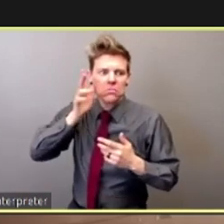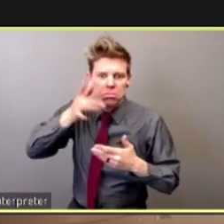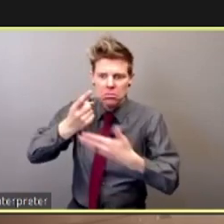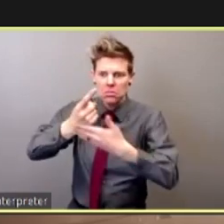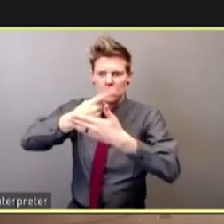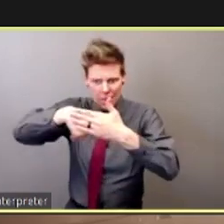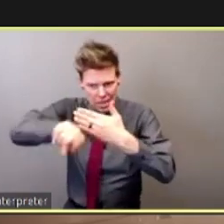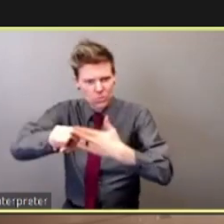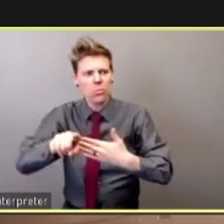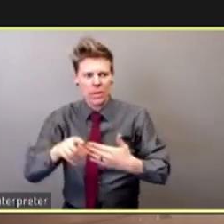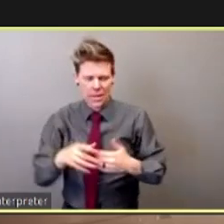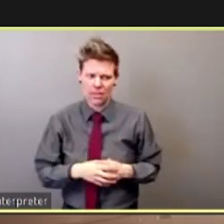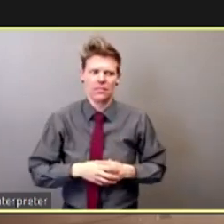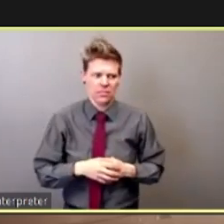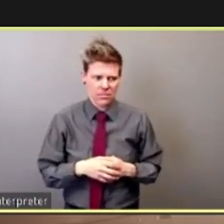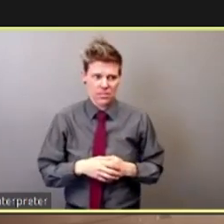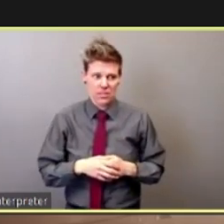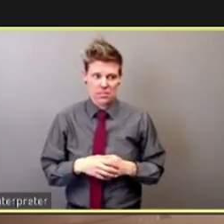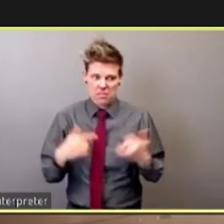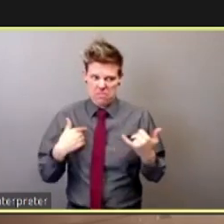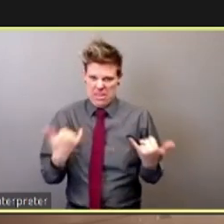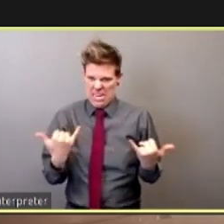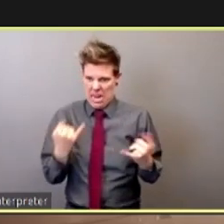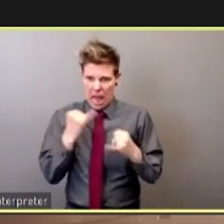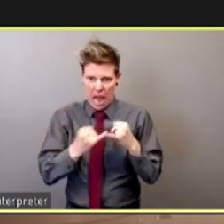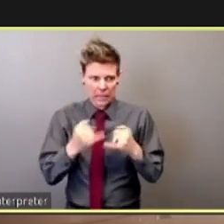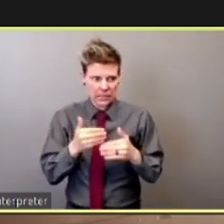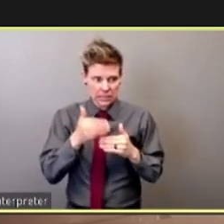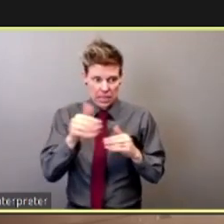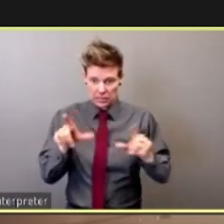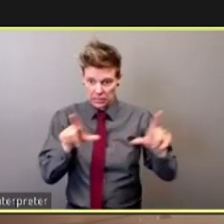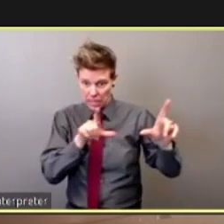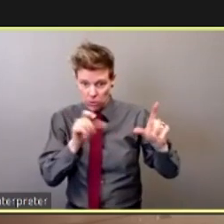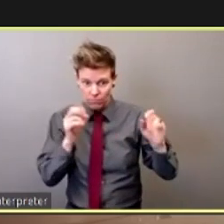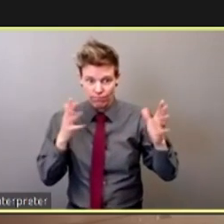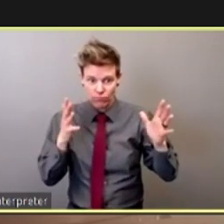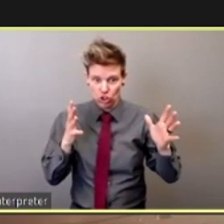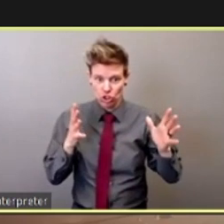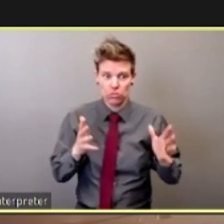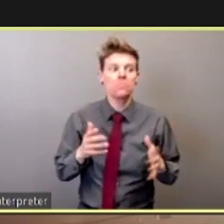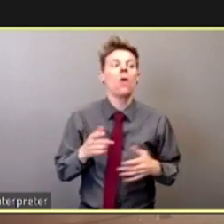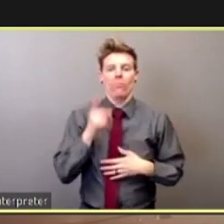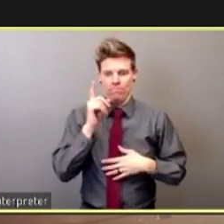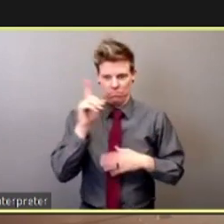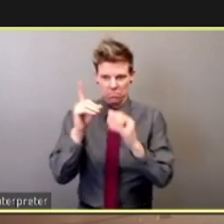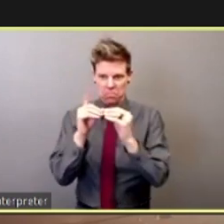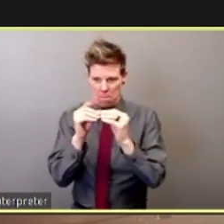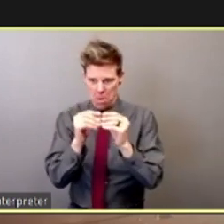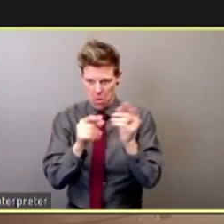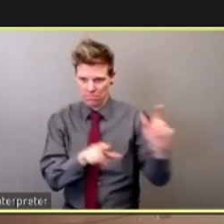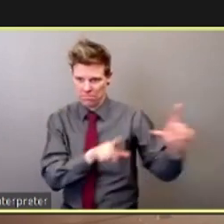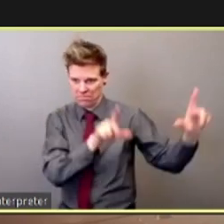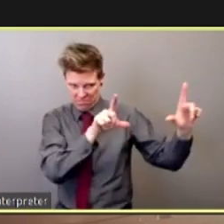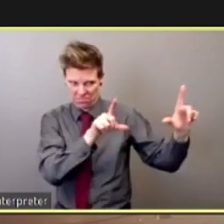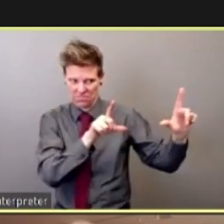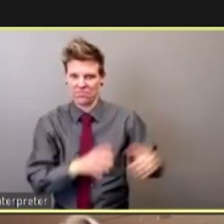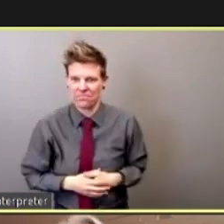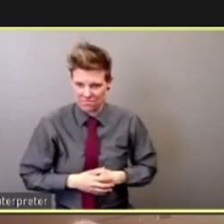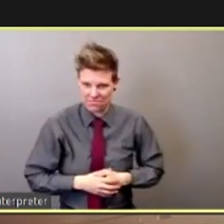is my last slide, correct? And if I don't see another slide, I am correct. Oh, it's not.